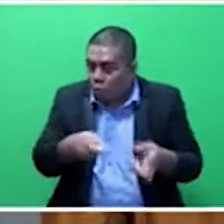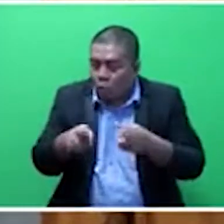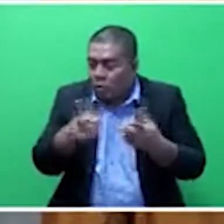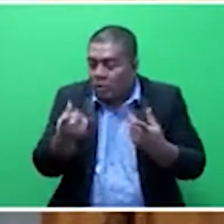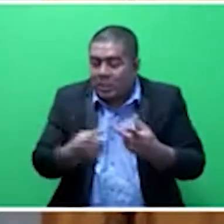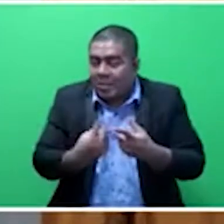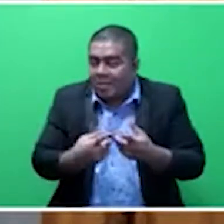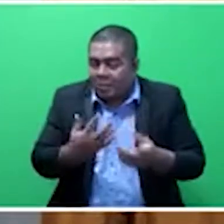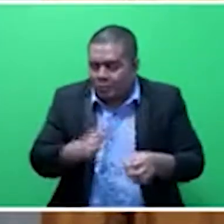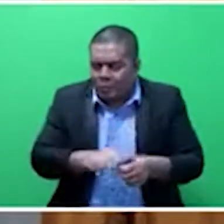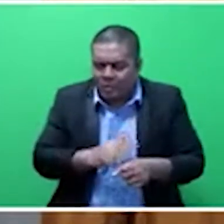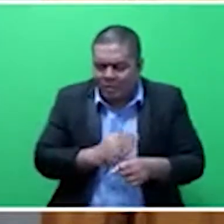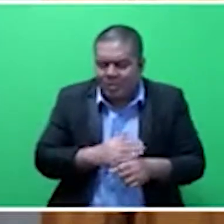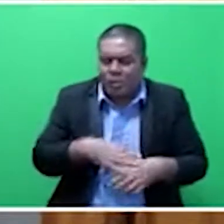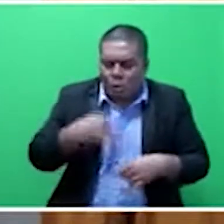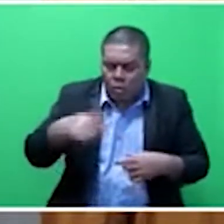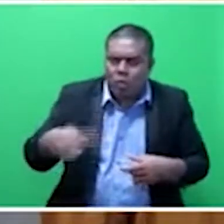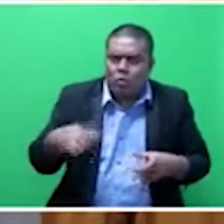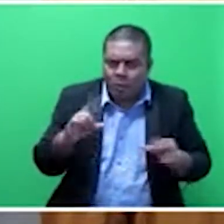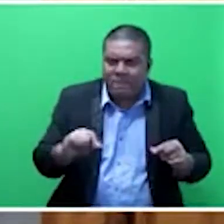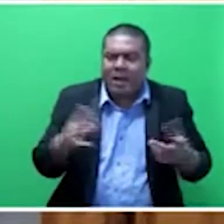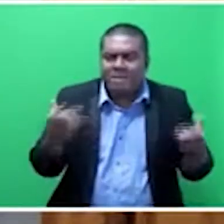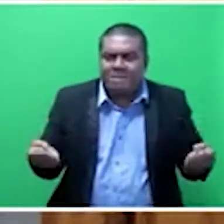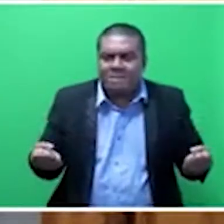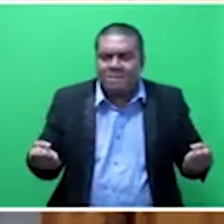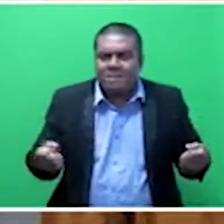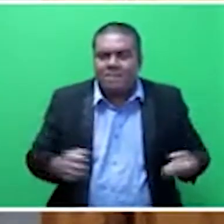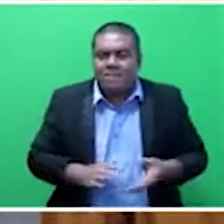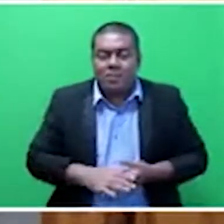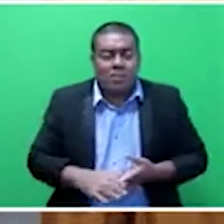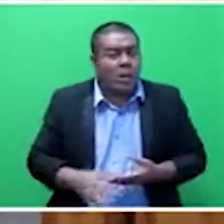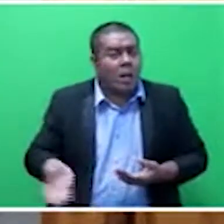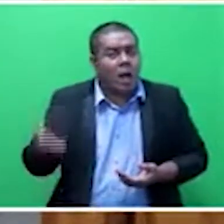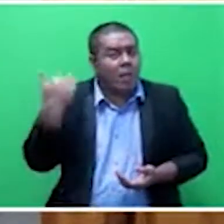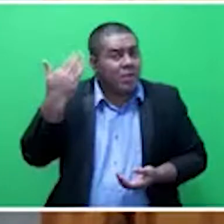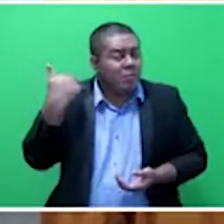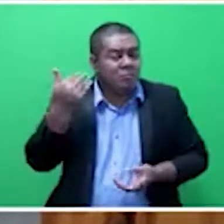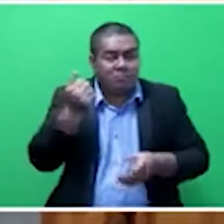construction, which was neglected by the previous governments.